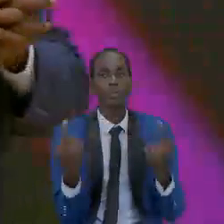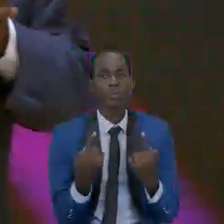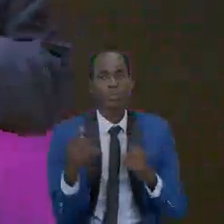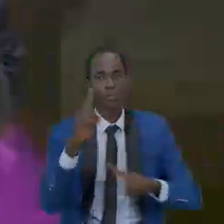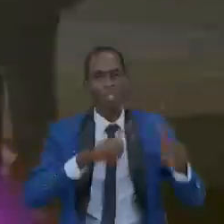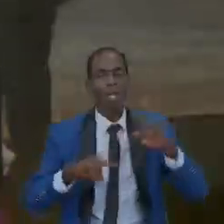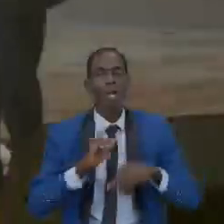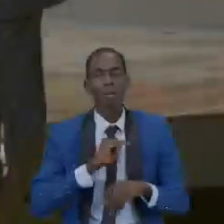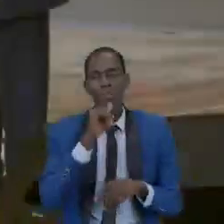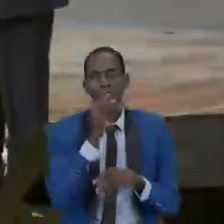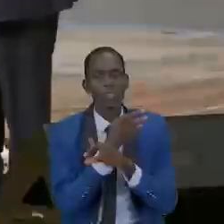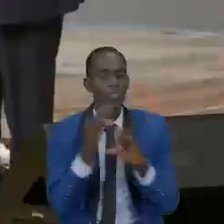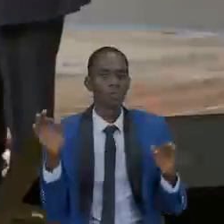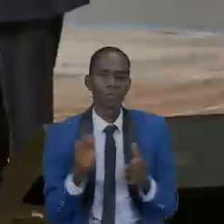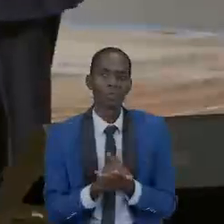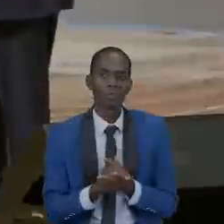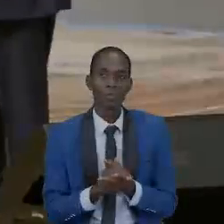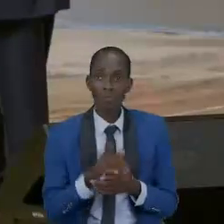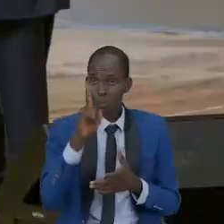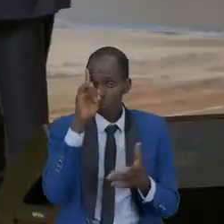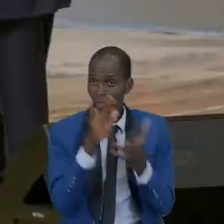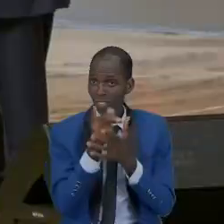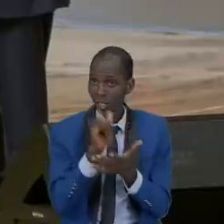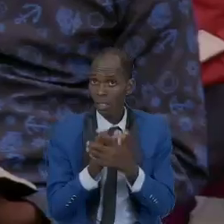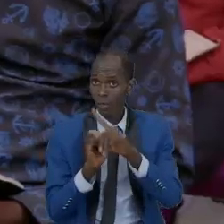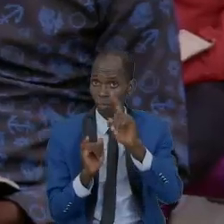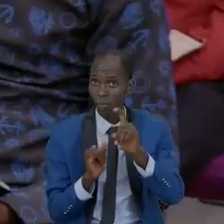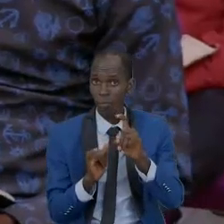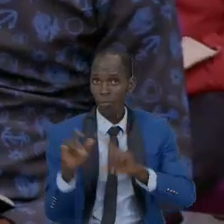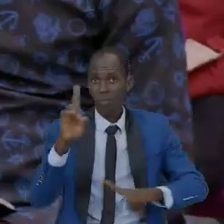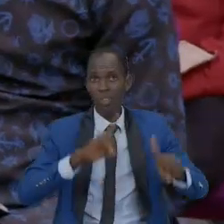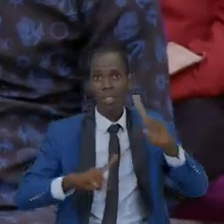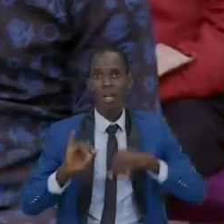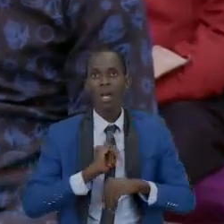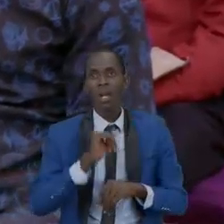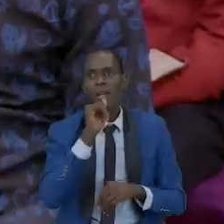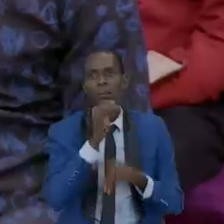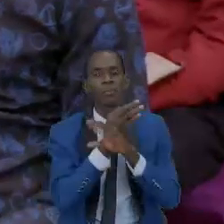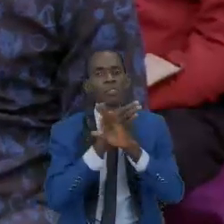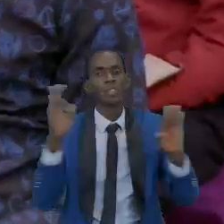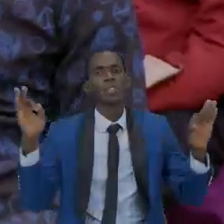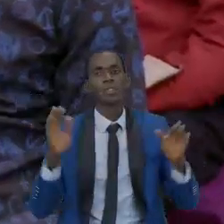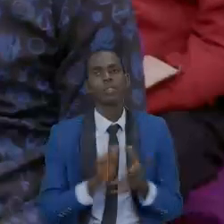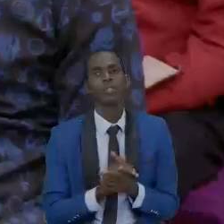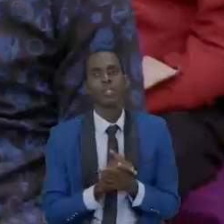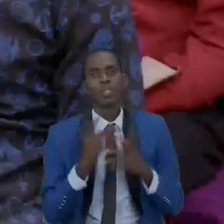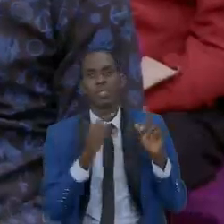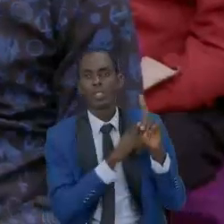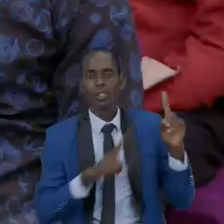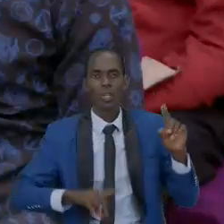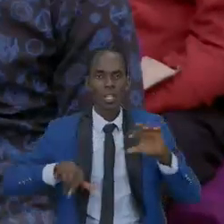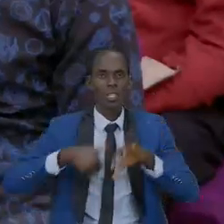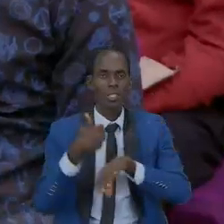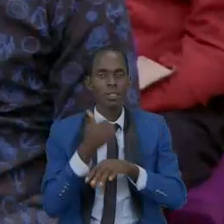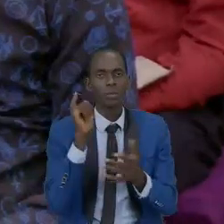free. You believe that? I am free. The Lord confirmed that in